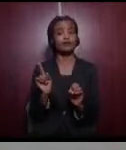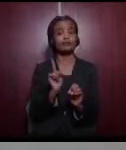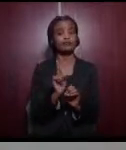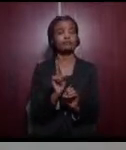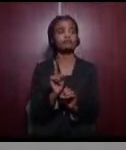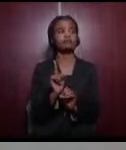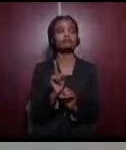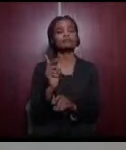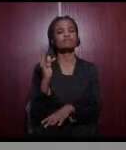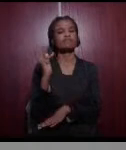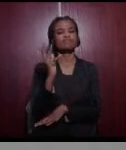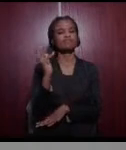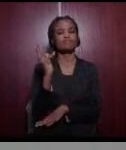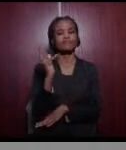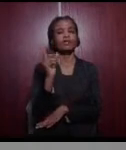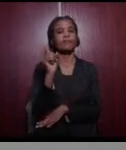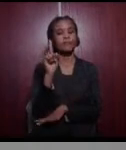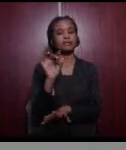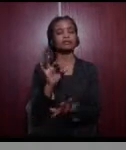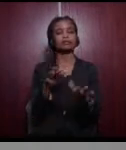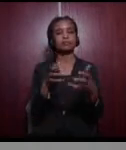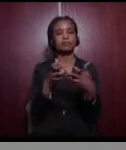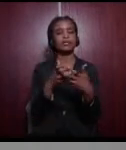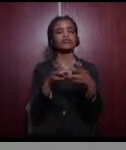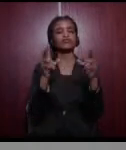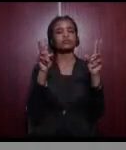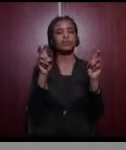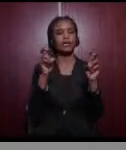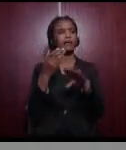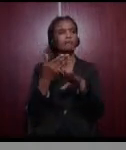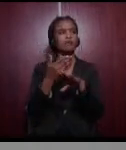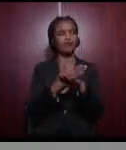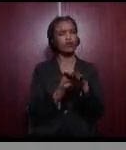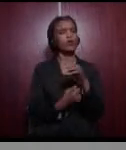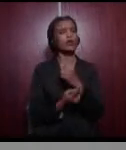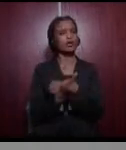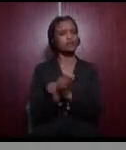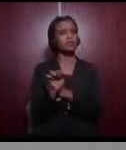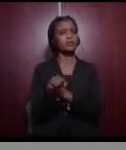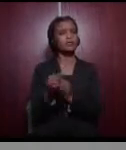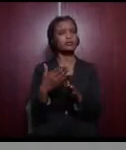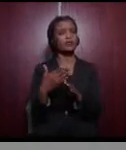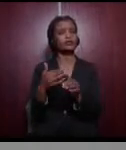relevant. So it used to happen before. I don't know